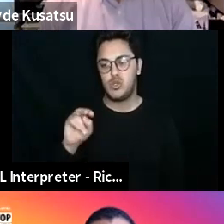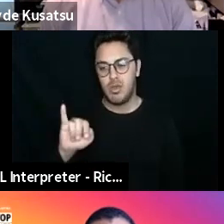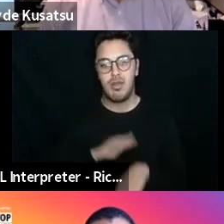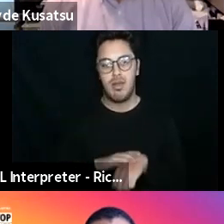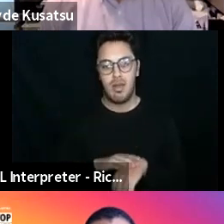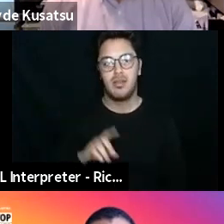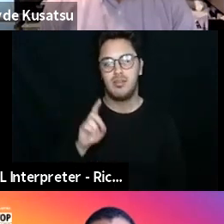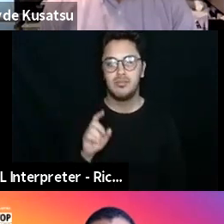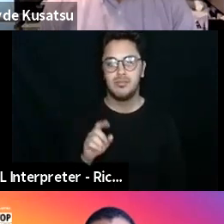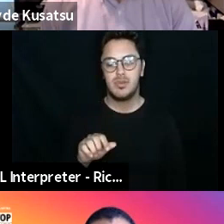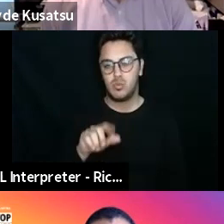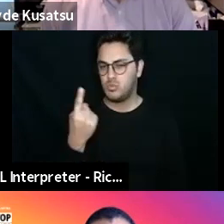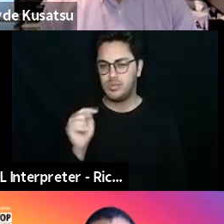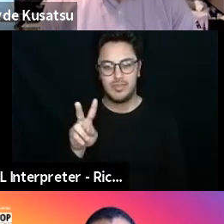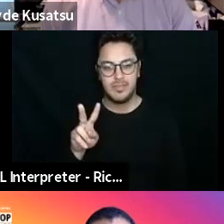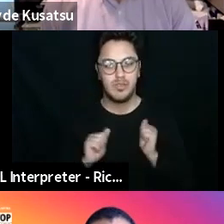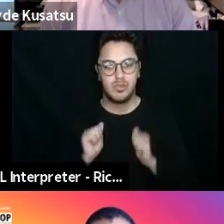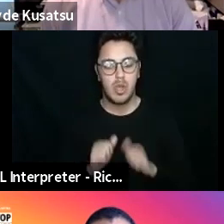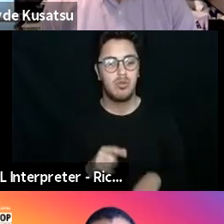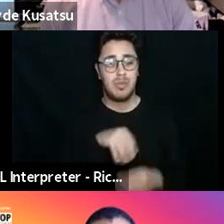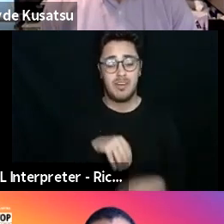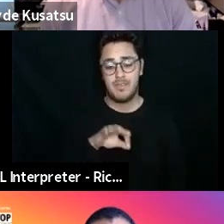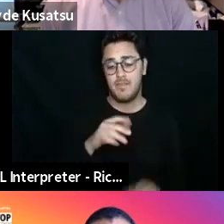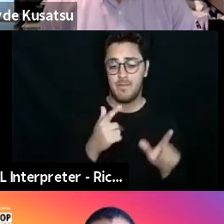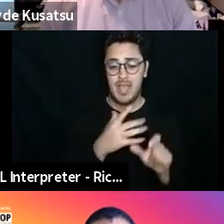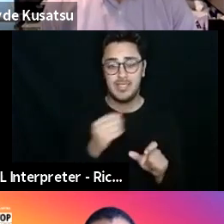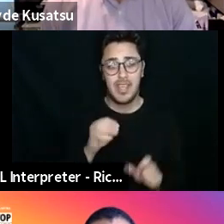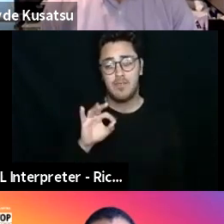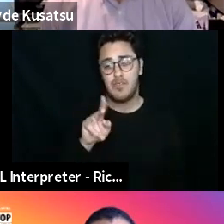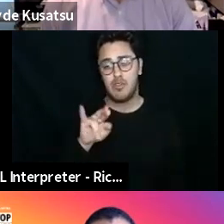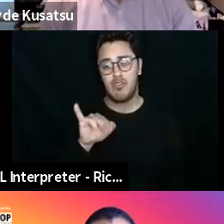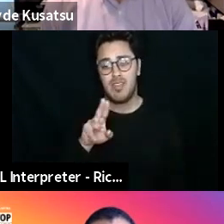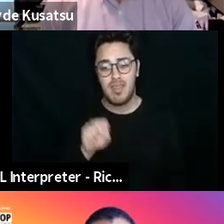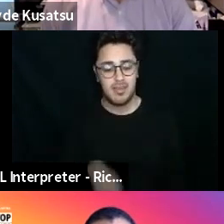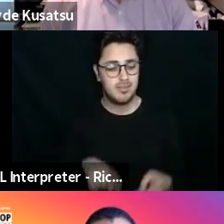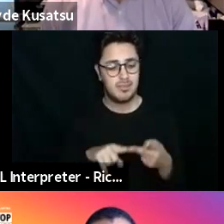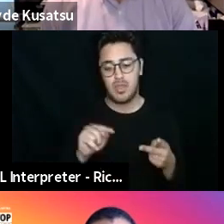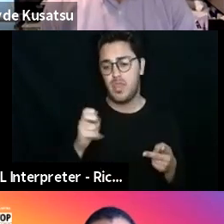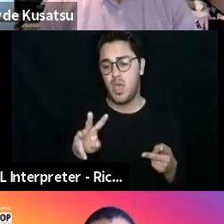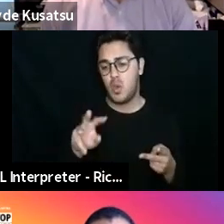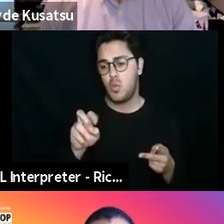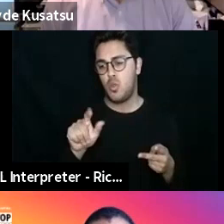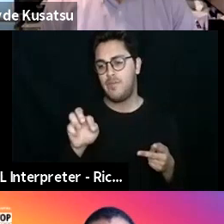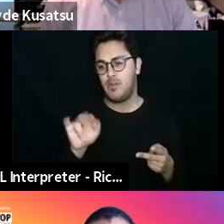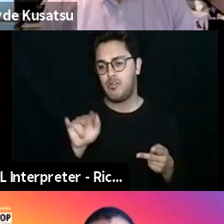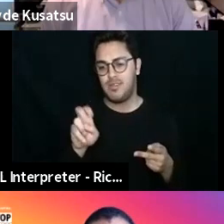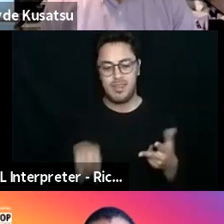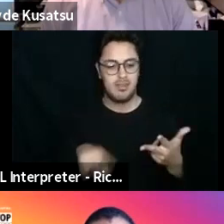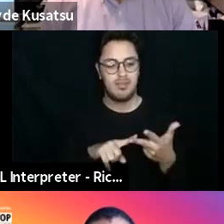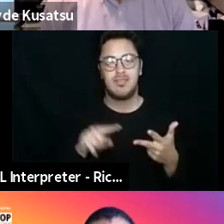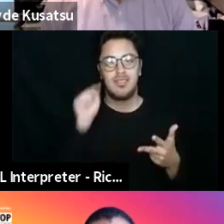in blockbuster films, Fast and the Furious, Tokyo Drift, The Wolverine, and Teenage Mutant Ninja